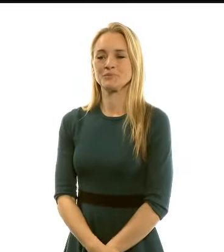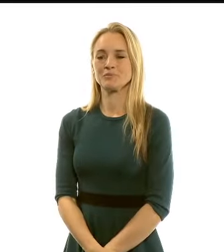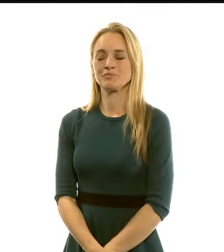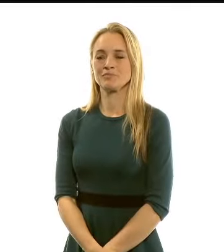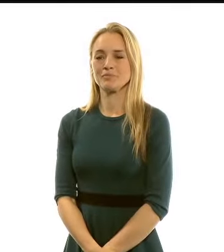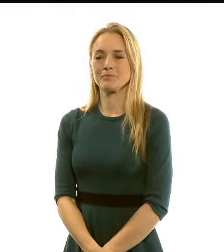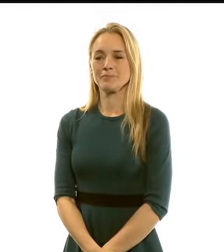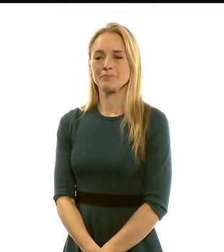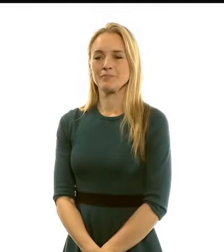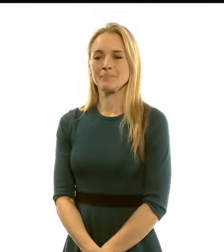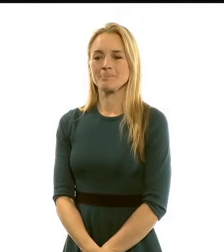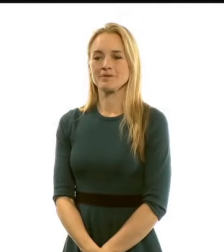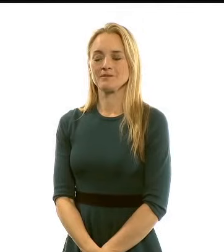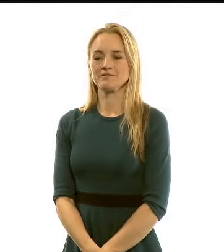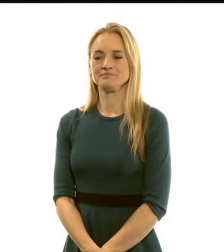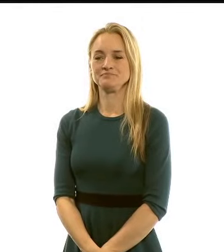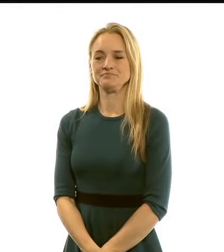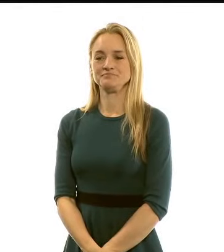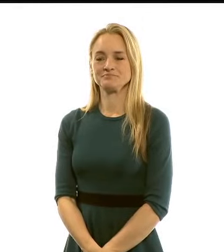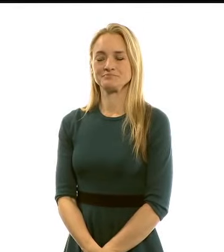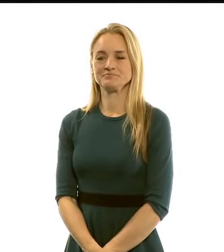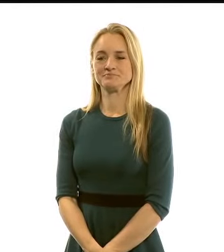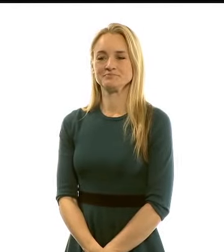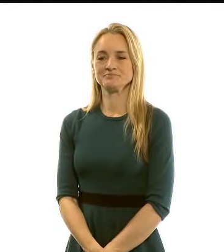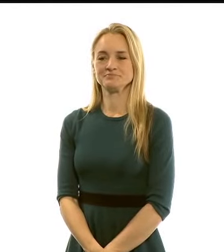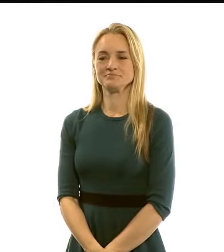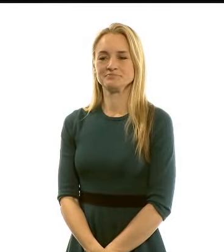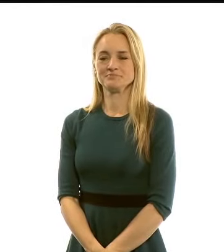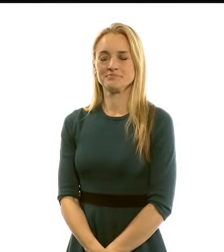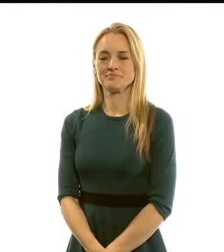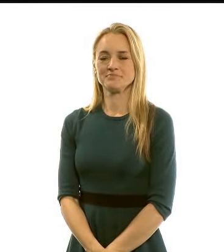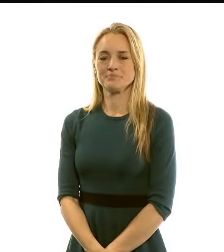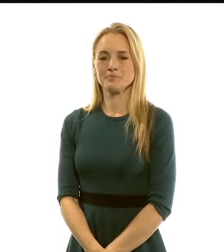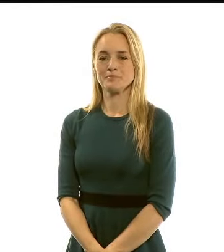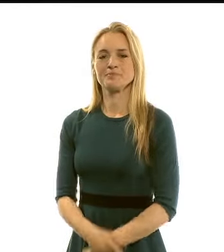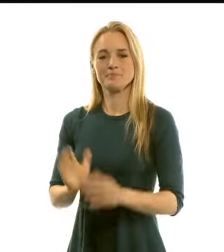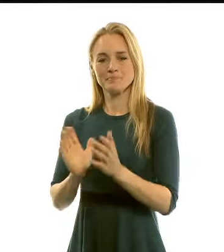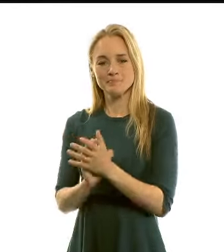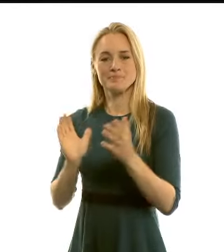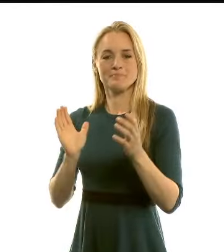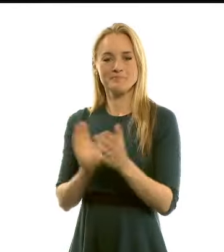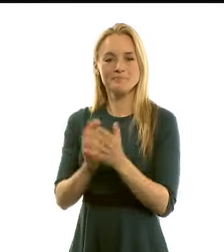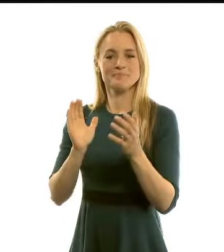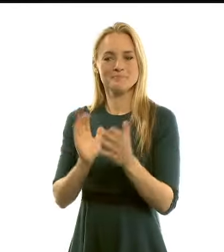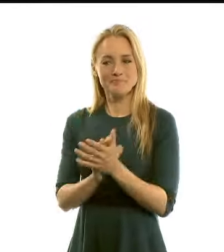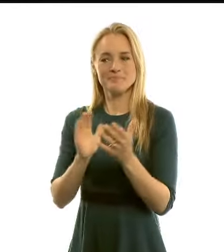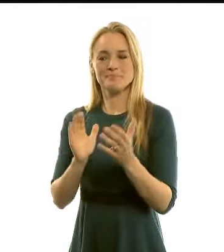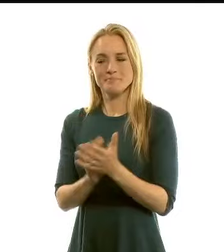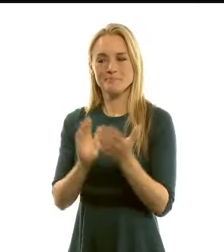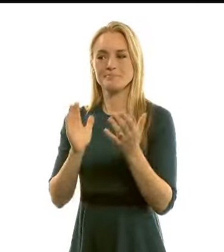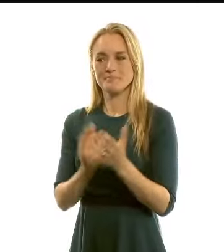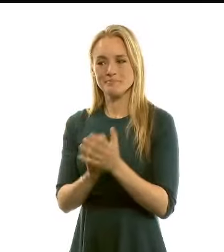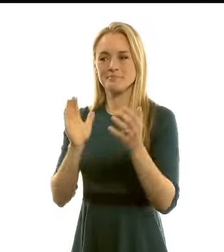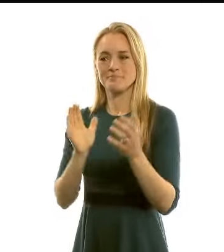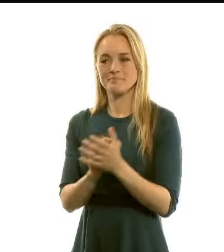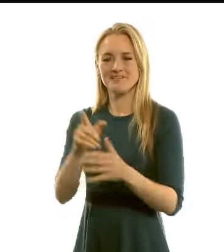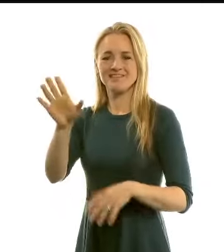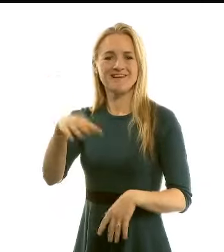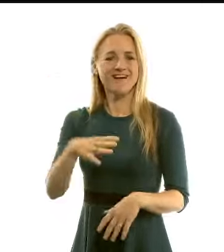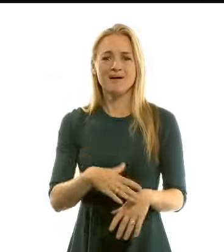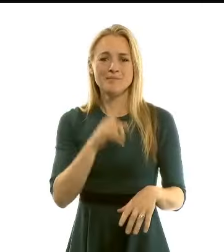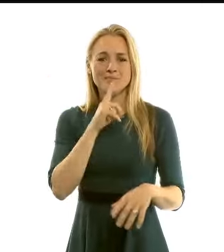go. Yeah. Slow it down, guys. Very fragile. Don't bring it out. Keep it going. Too fast. But don't break it. Don't break